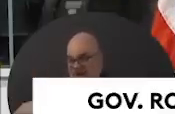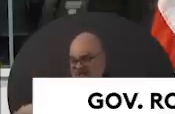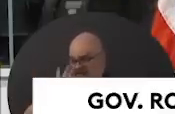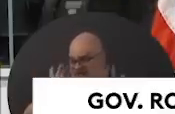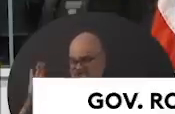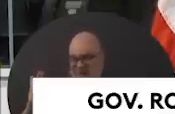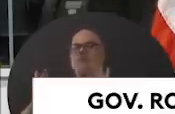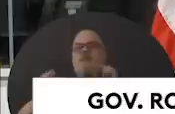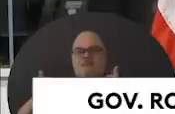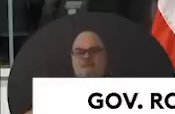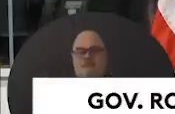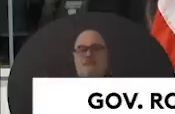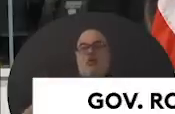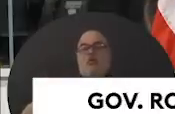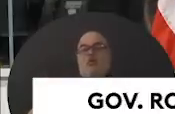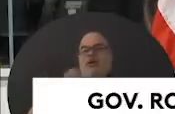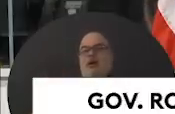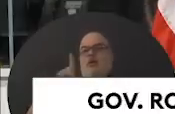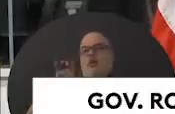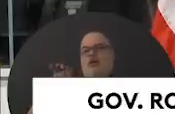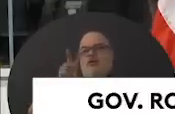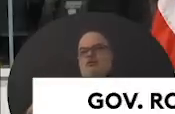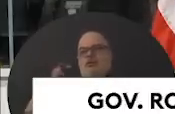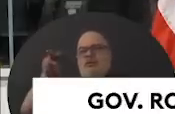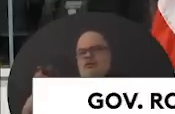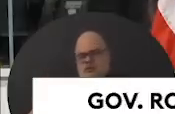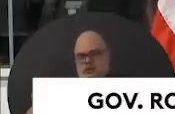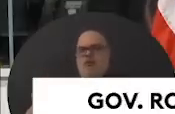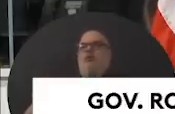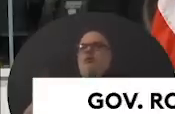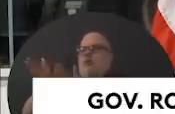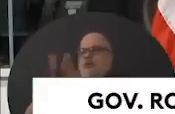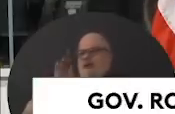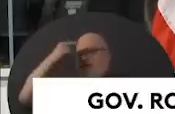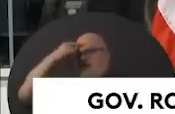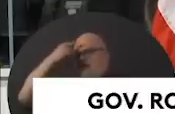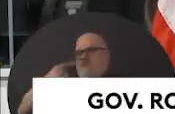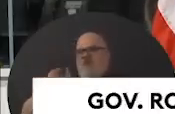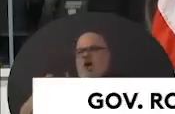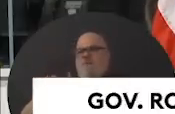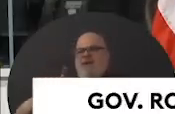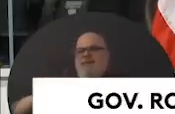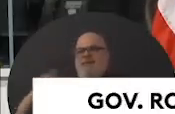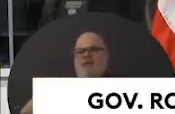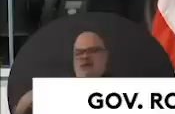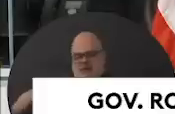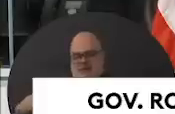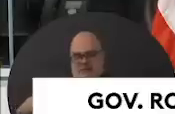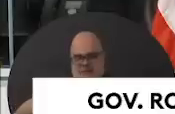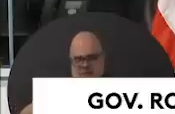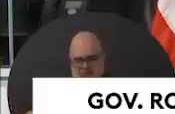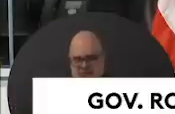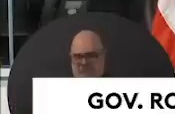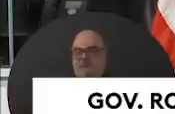date 122 resource requests for Tropical Storm Ian from our county partners. Requests are currently being processed and